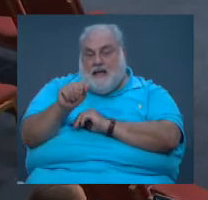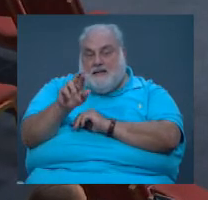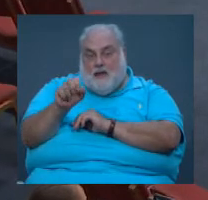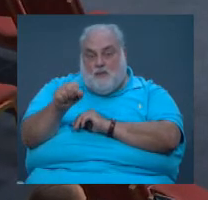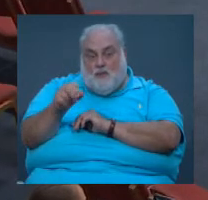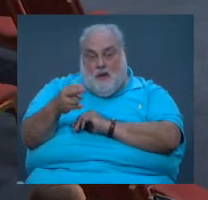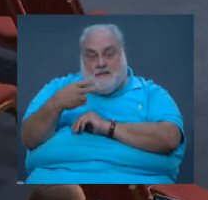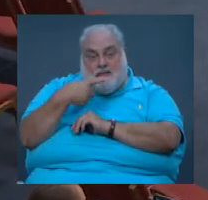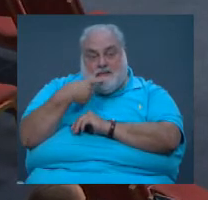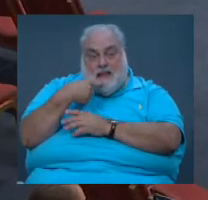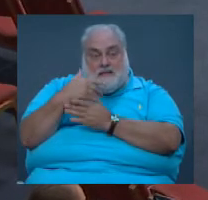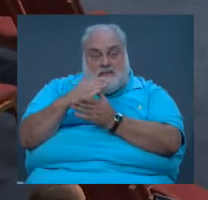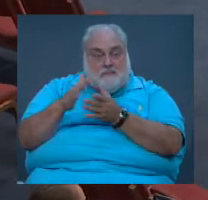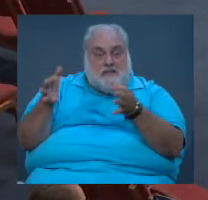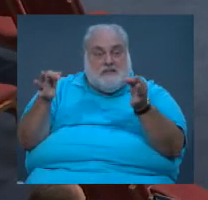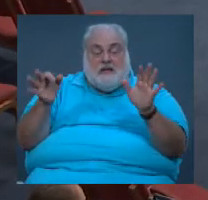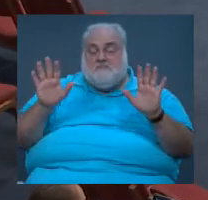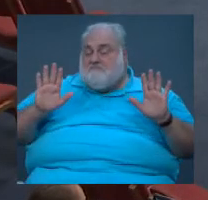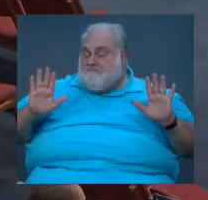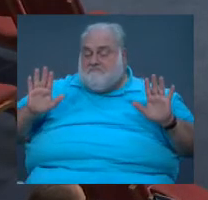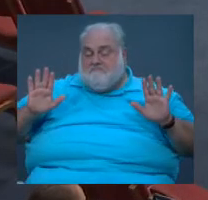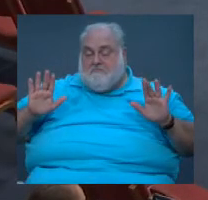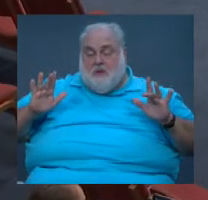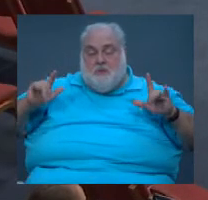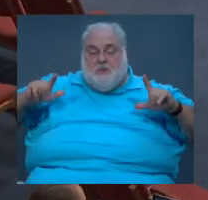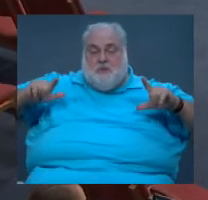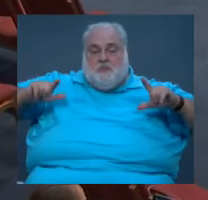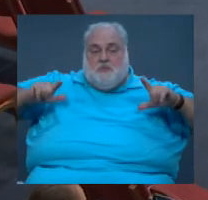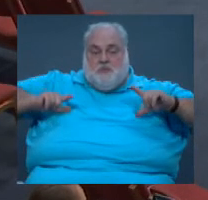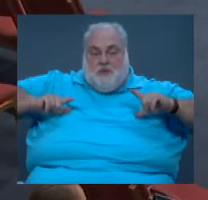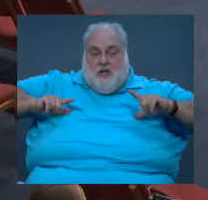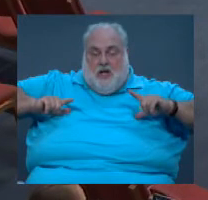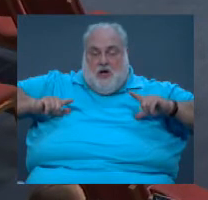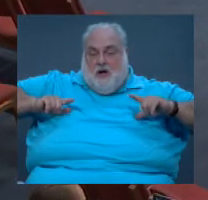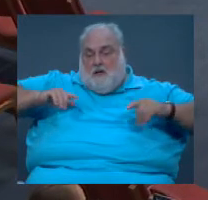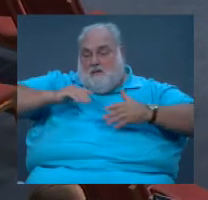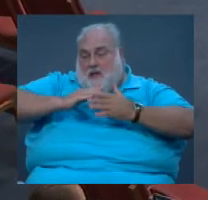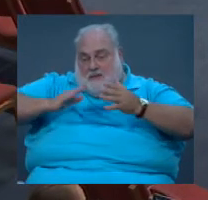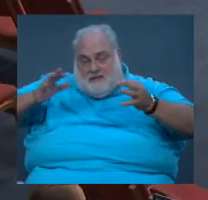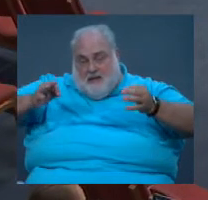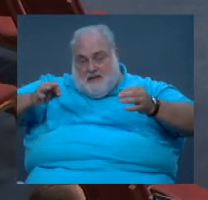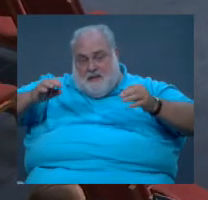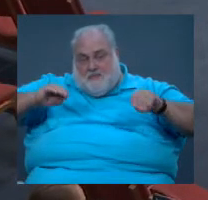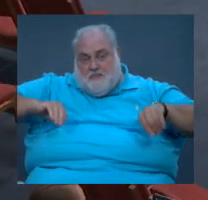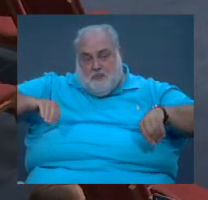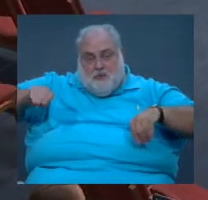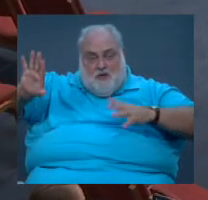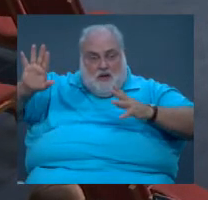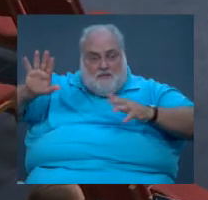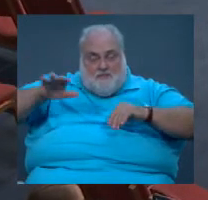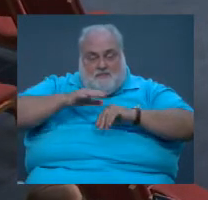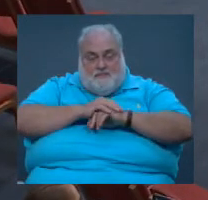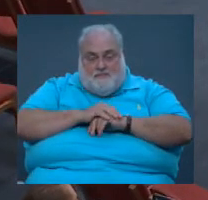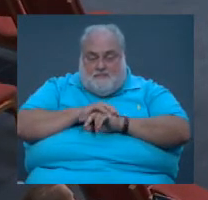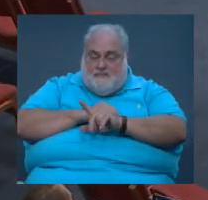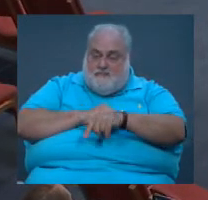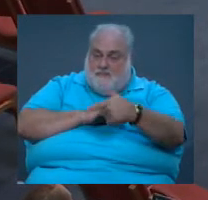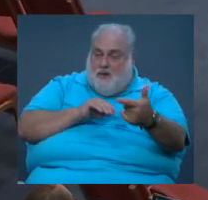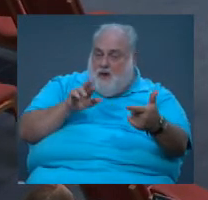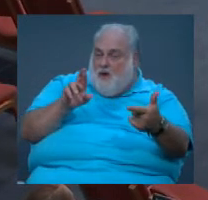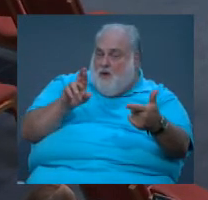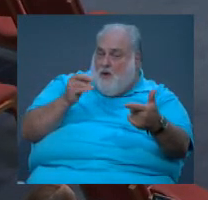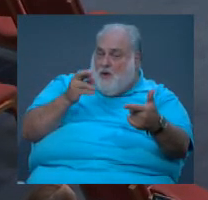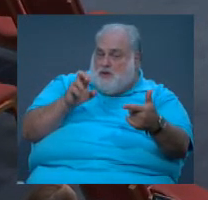to retire, some chose, to move on. Well, that 2 number is really, really incredible. It's really